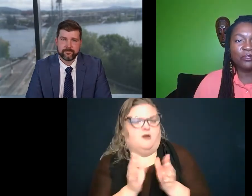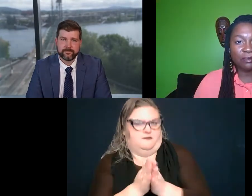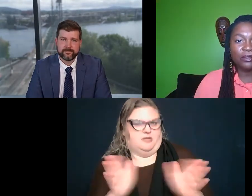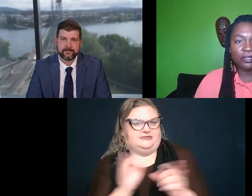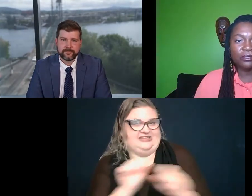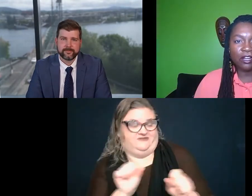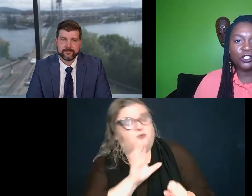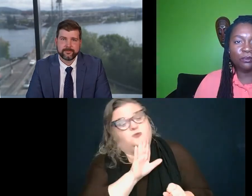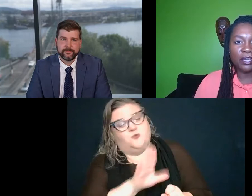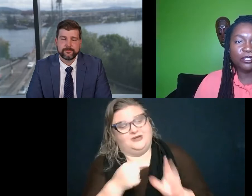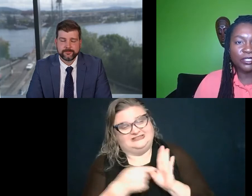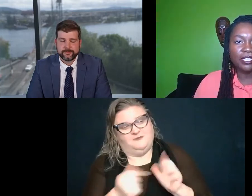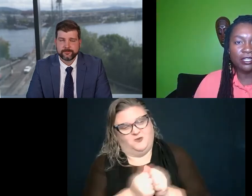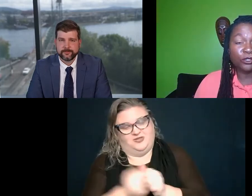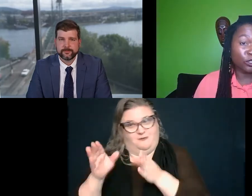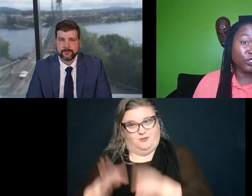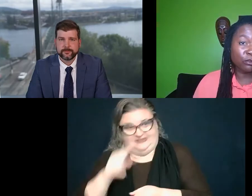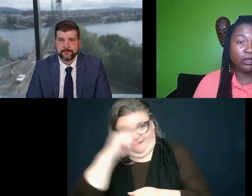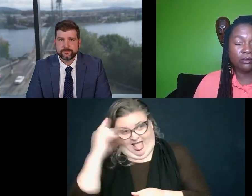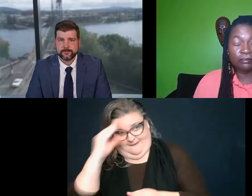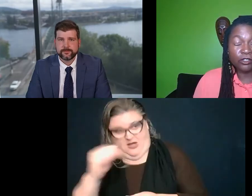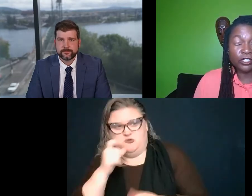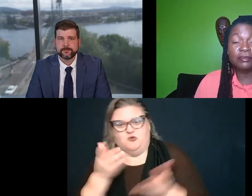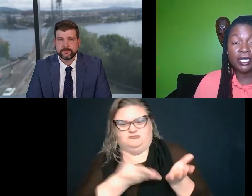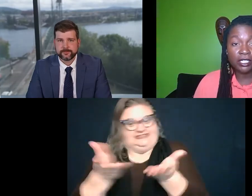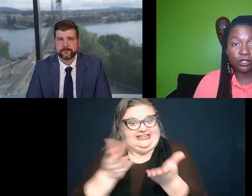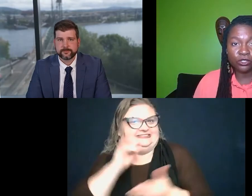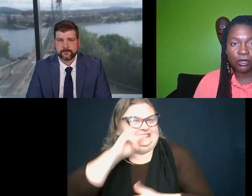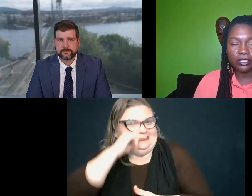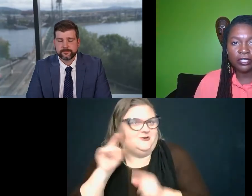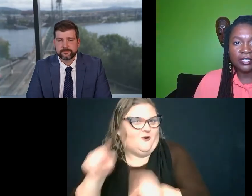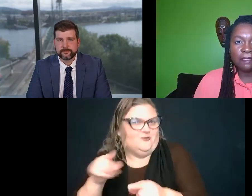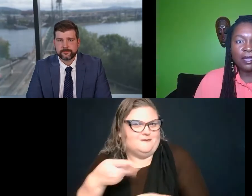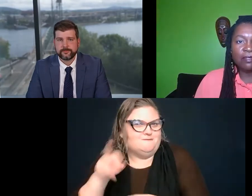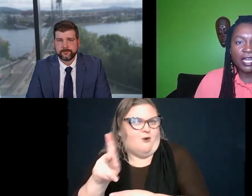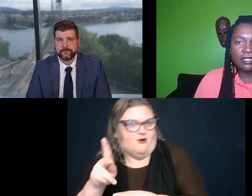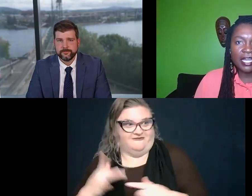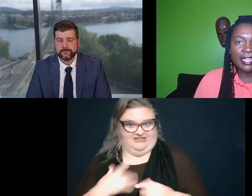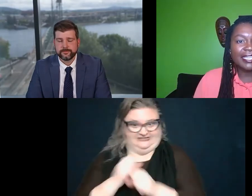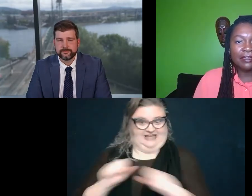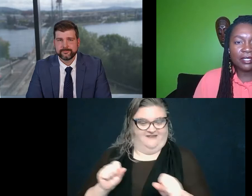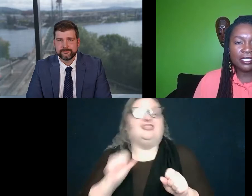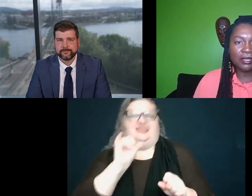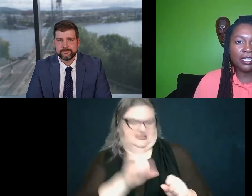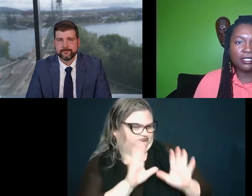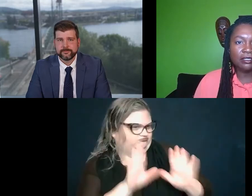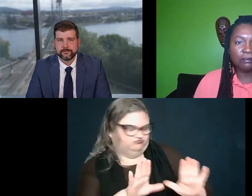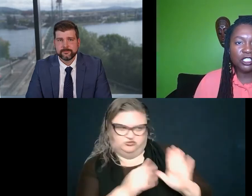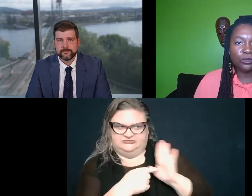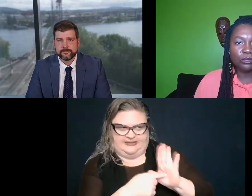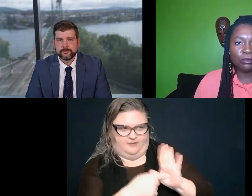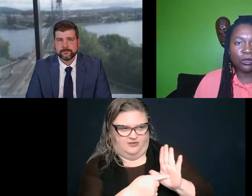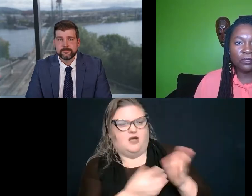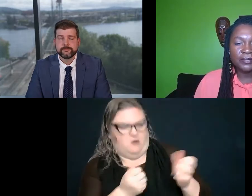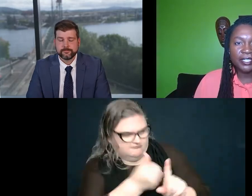gave from a member of the community who talked to you about, you know, taking your children to the park versus him taking his children to the park. That theme is something I'd